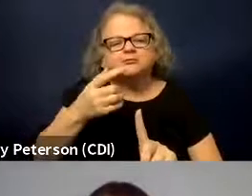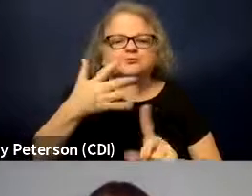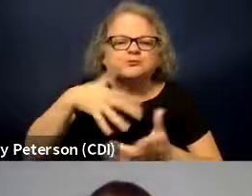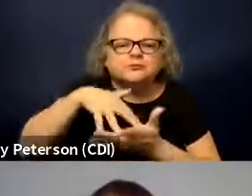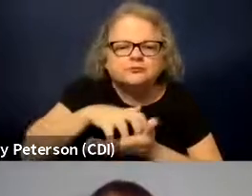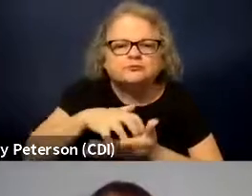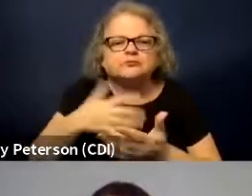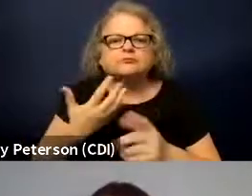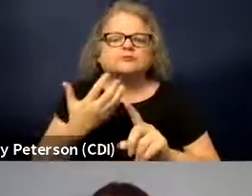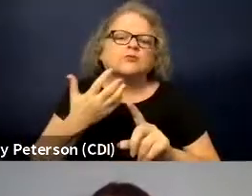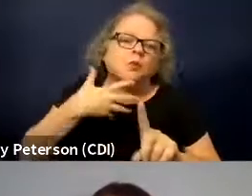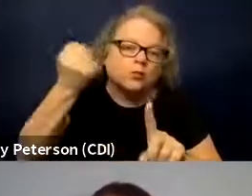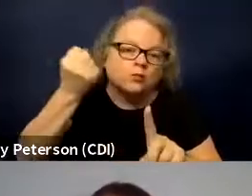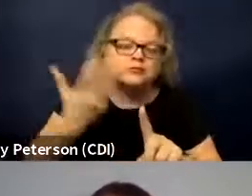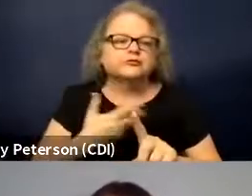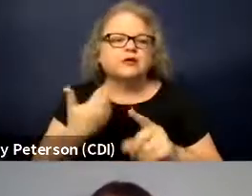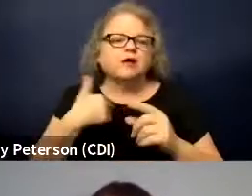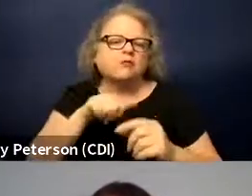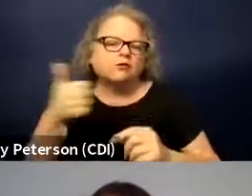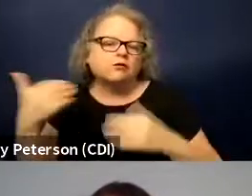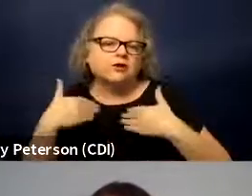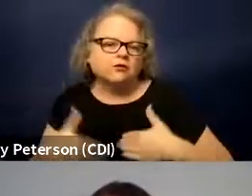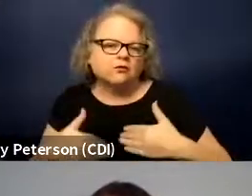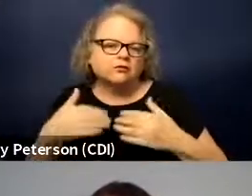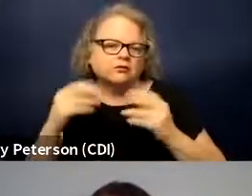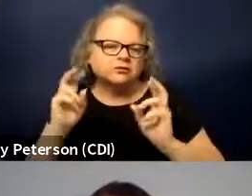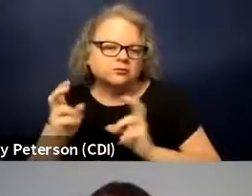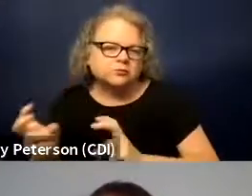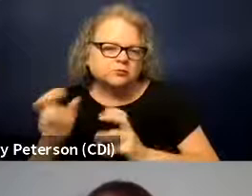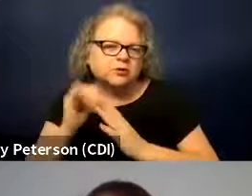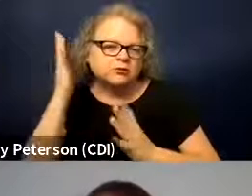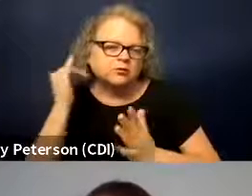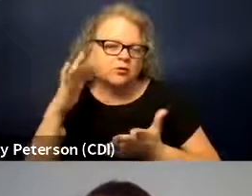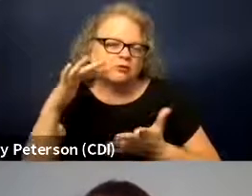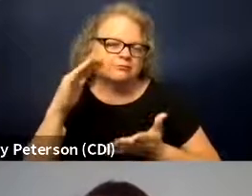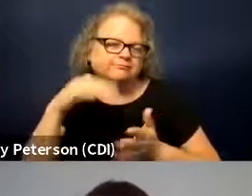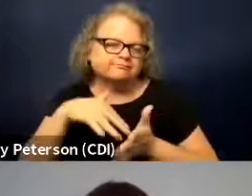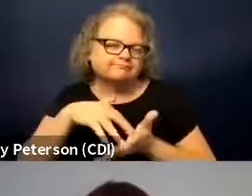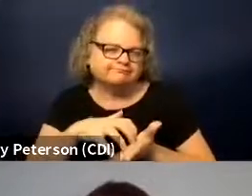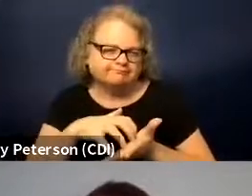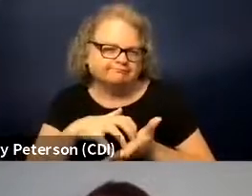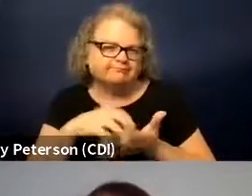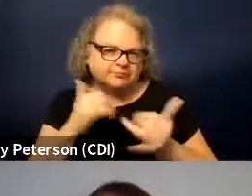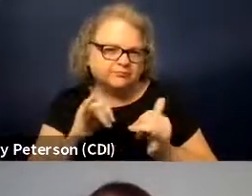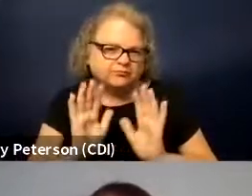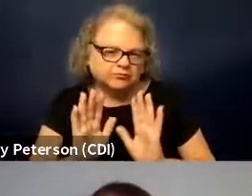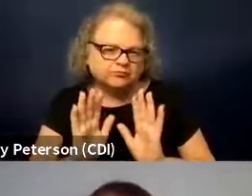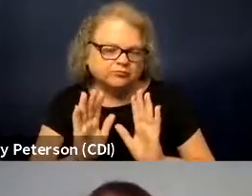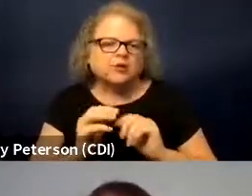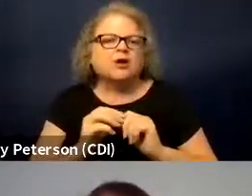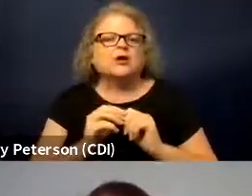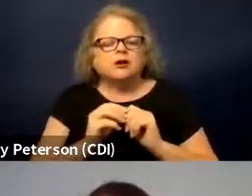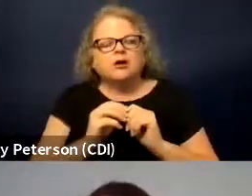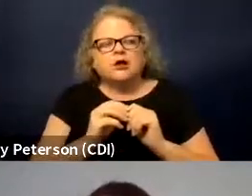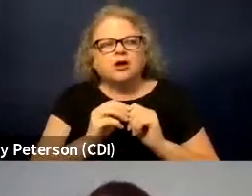as well. Even with a vaccine, they don't respond as well. In my next slide, I'm going to show